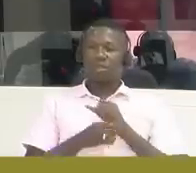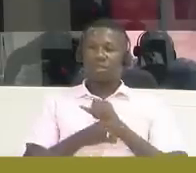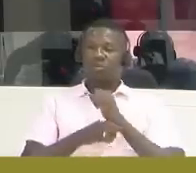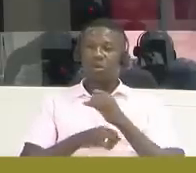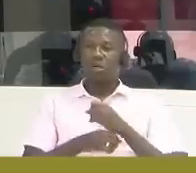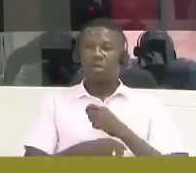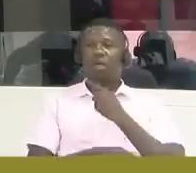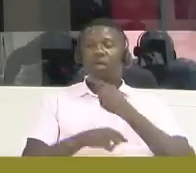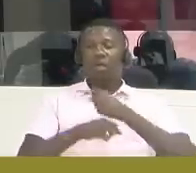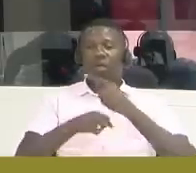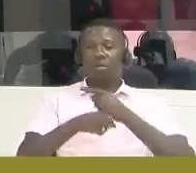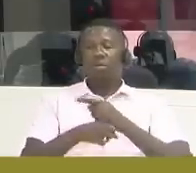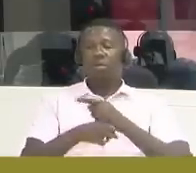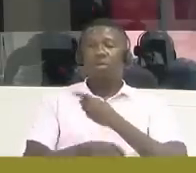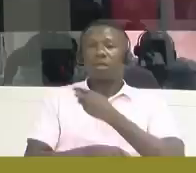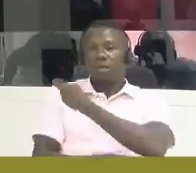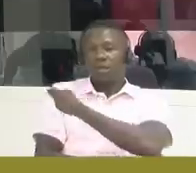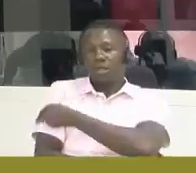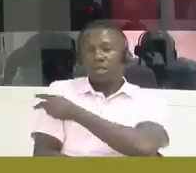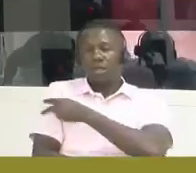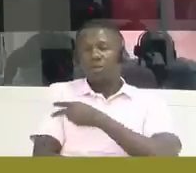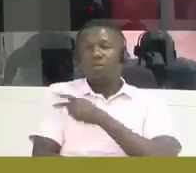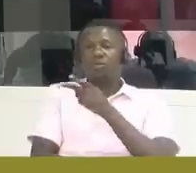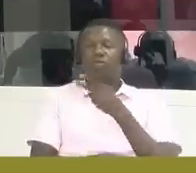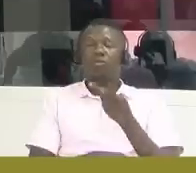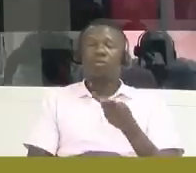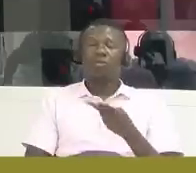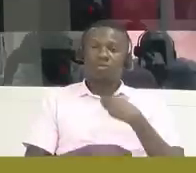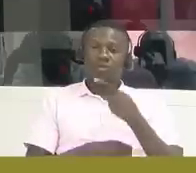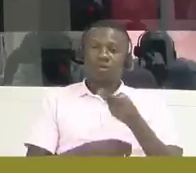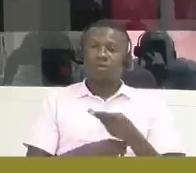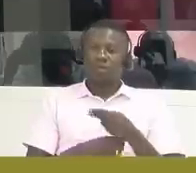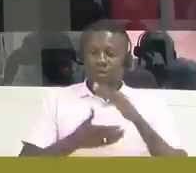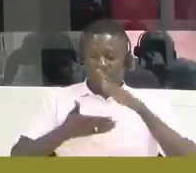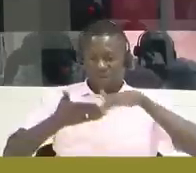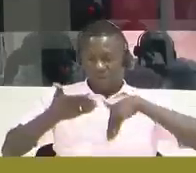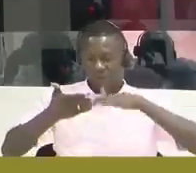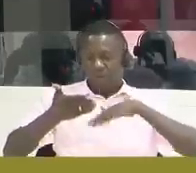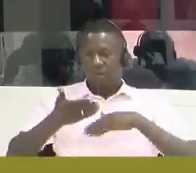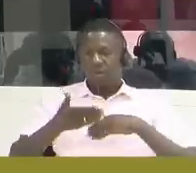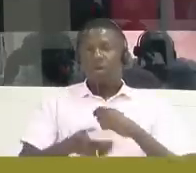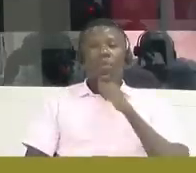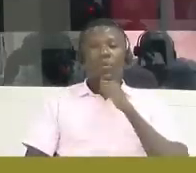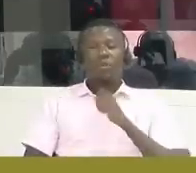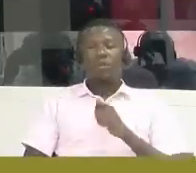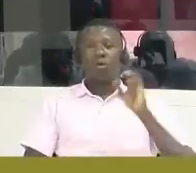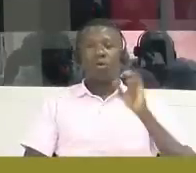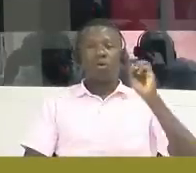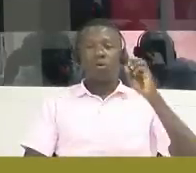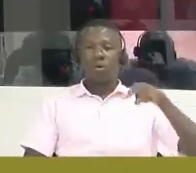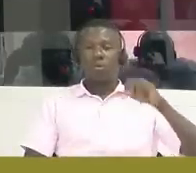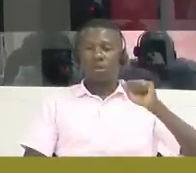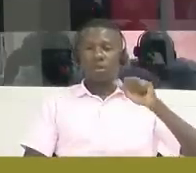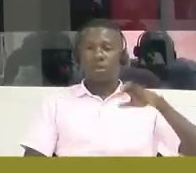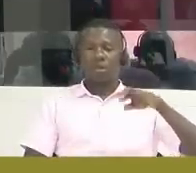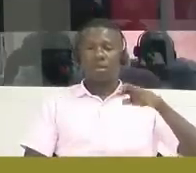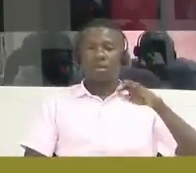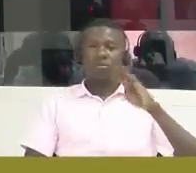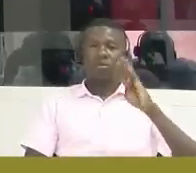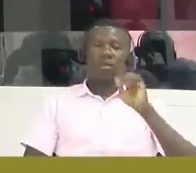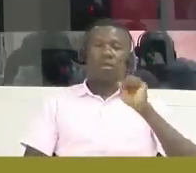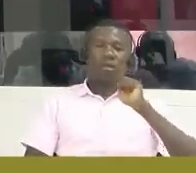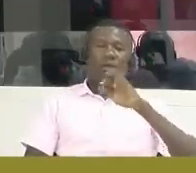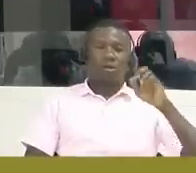verbatim from the article. Mr. Omar Barrow died at the Royal Victoria Hospital